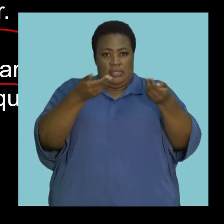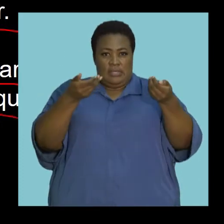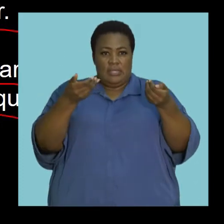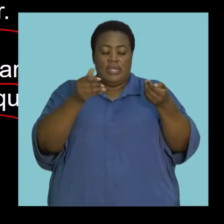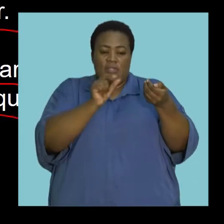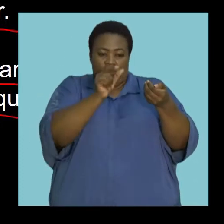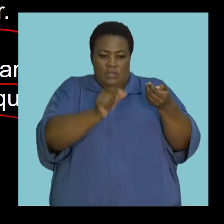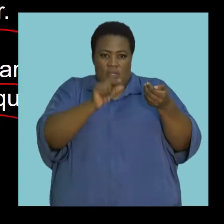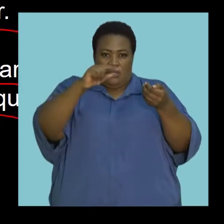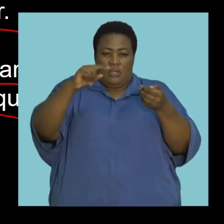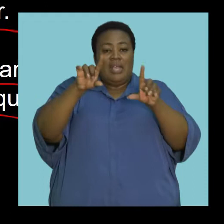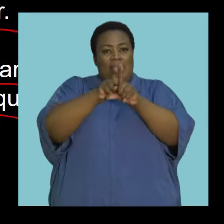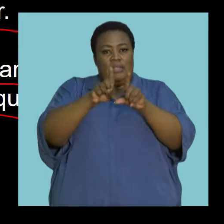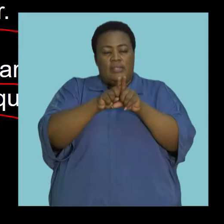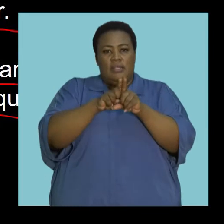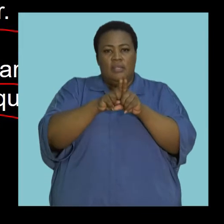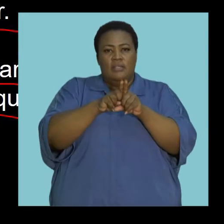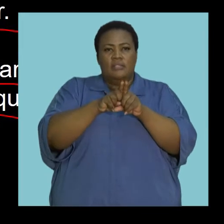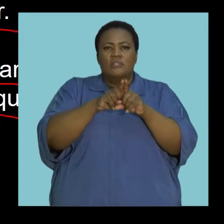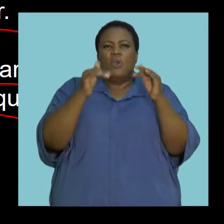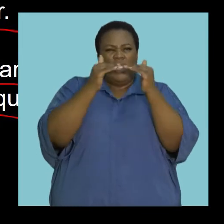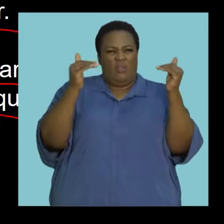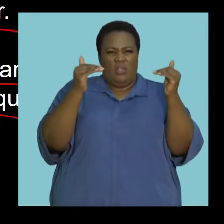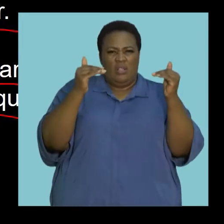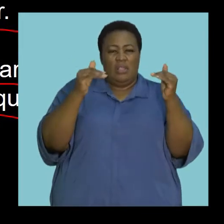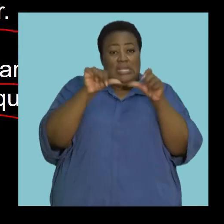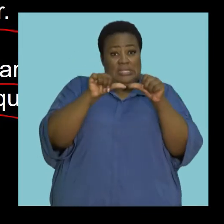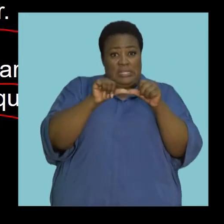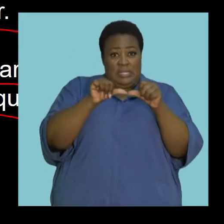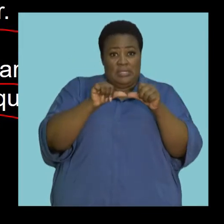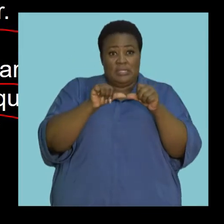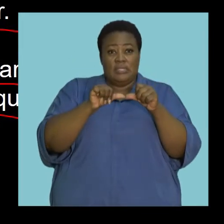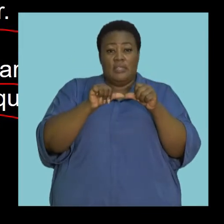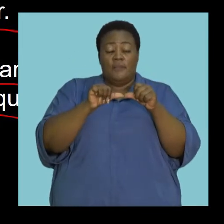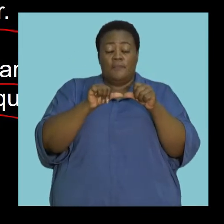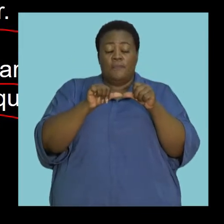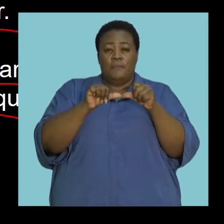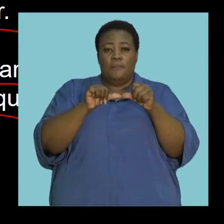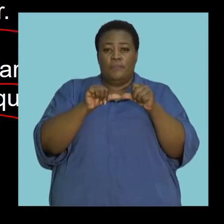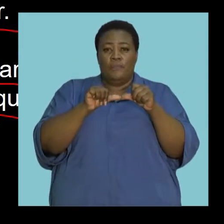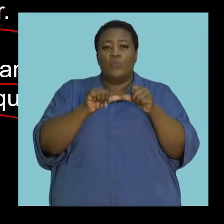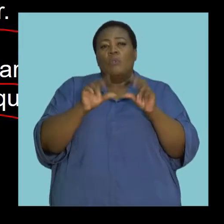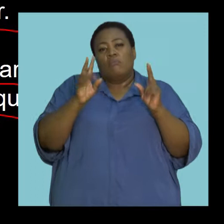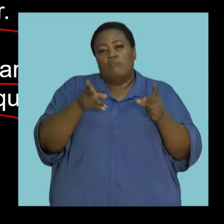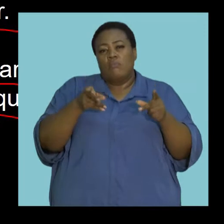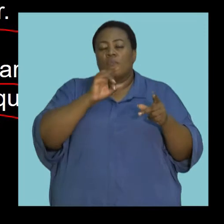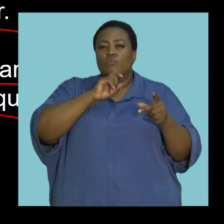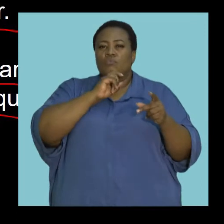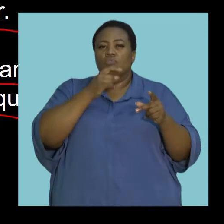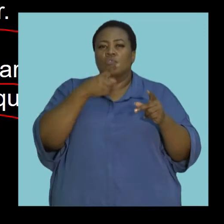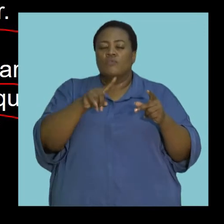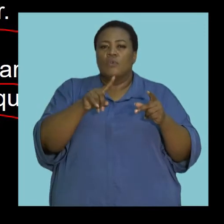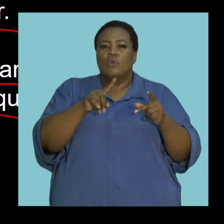are equal in size and to the quantity represented. So we say proportionately. They are often used